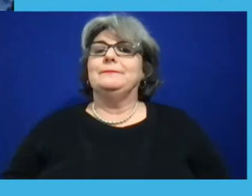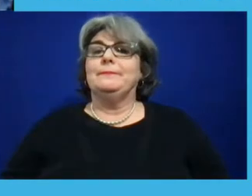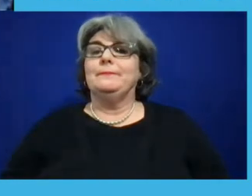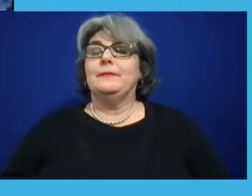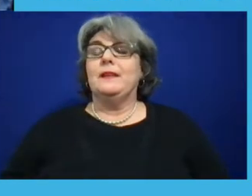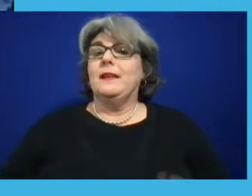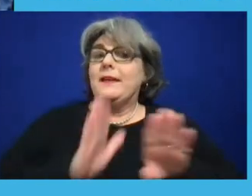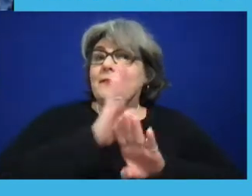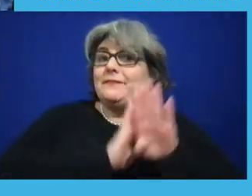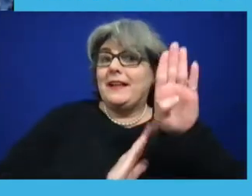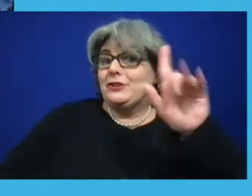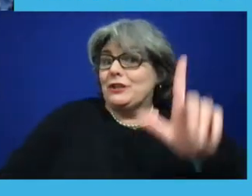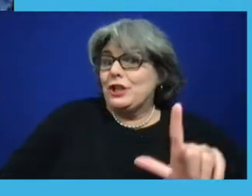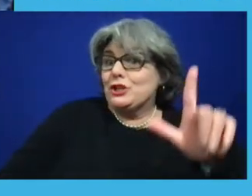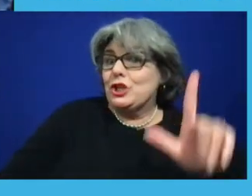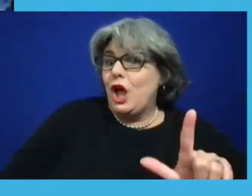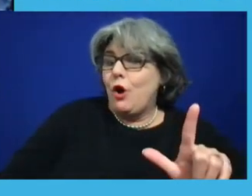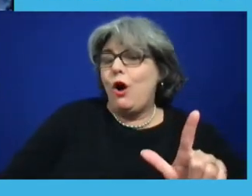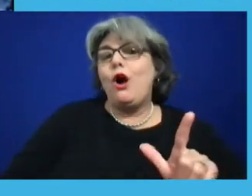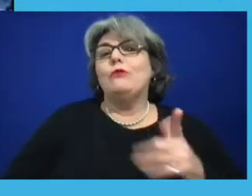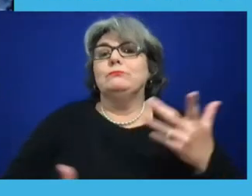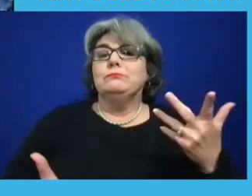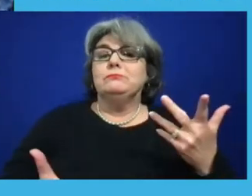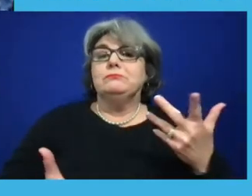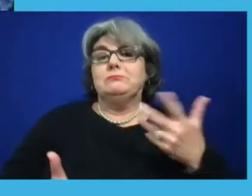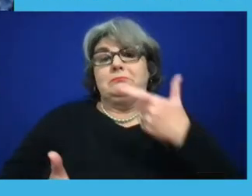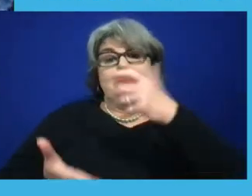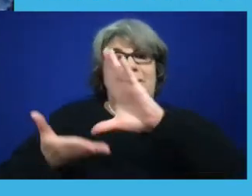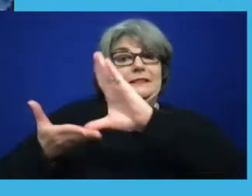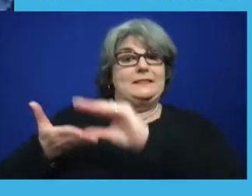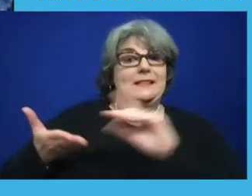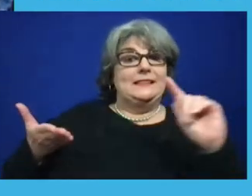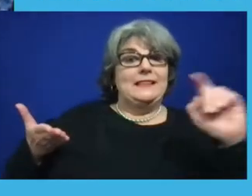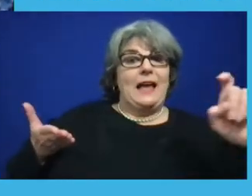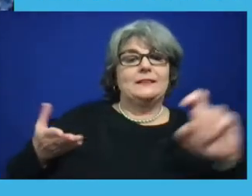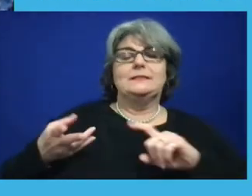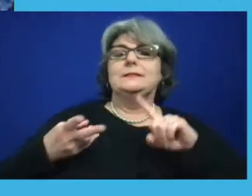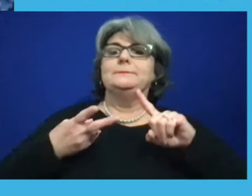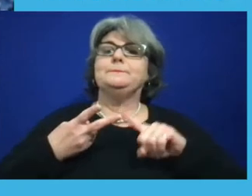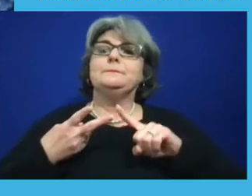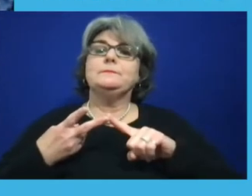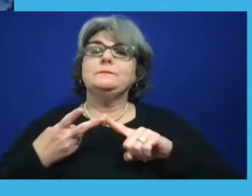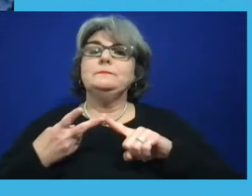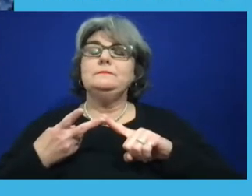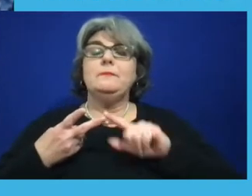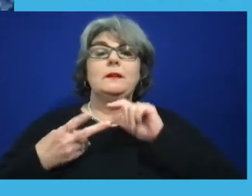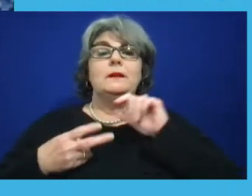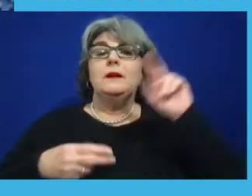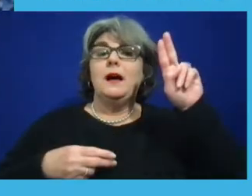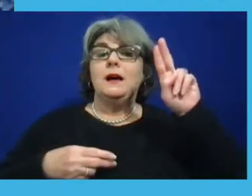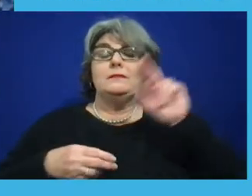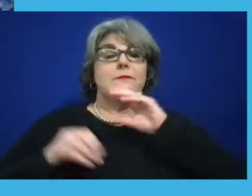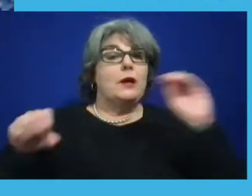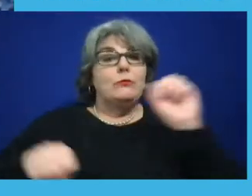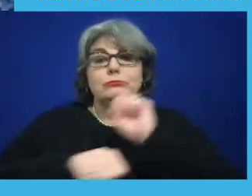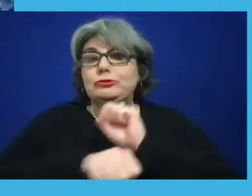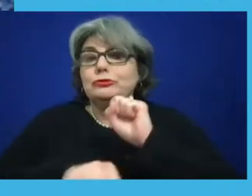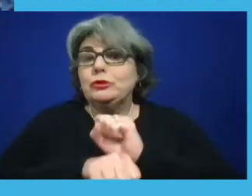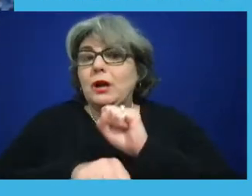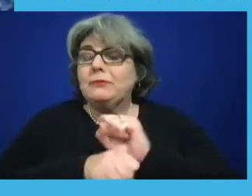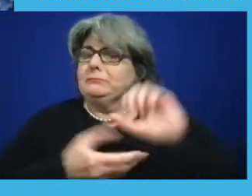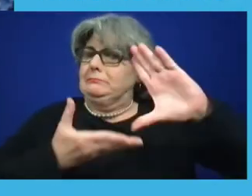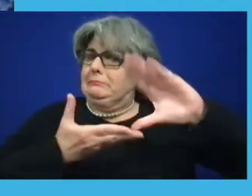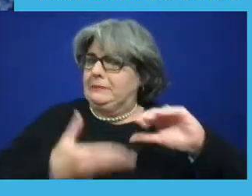is because that's their answer to everything. When inflation is low, Let's cut taxes.